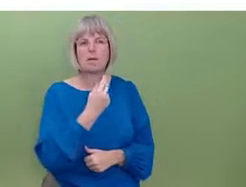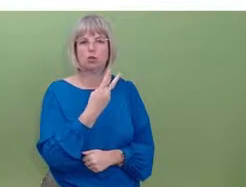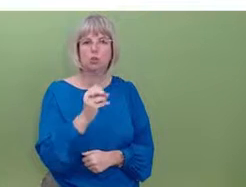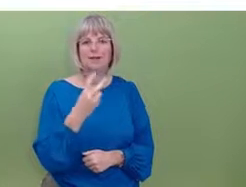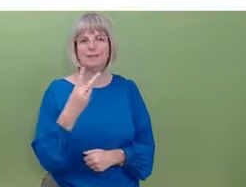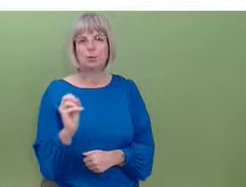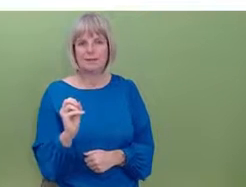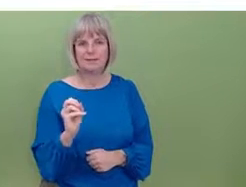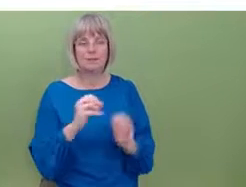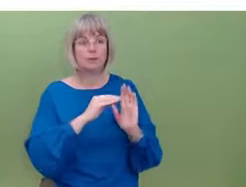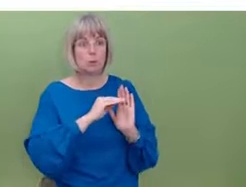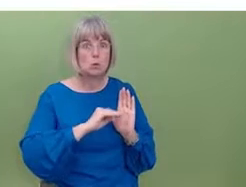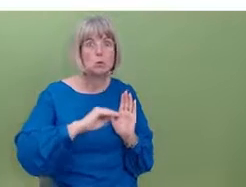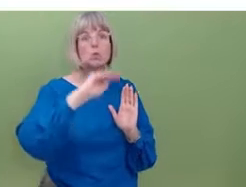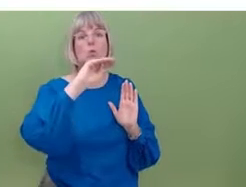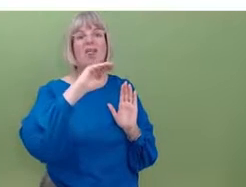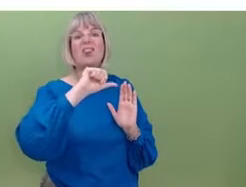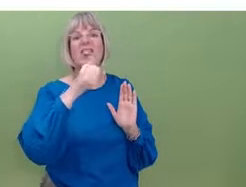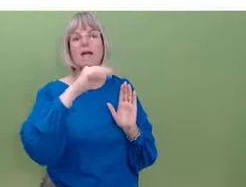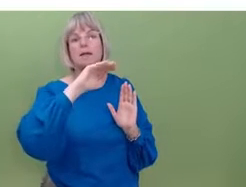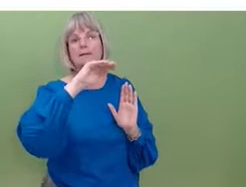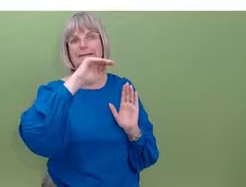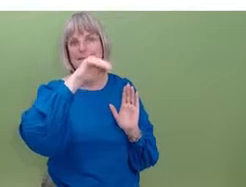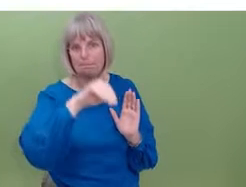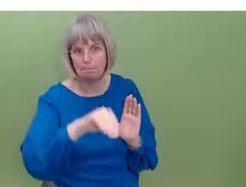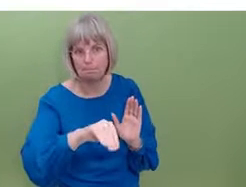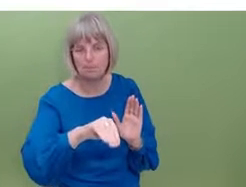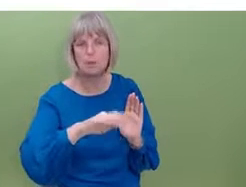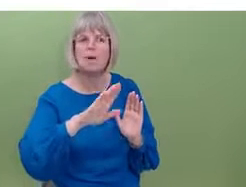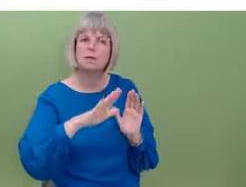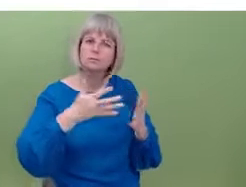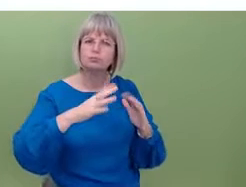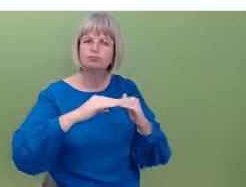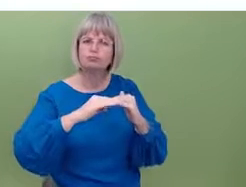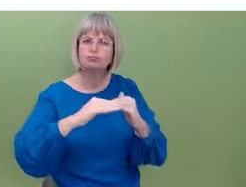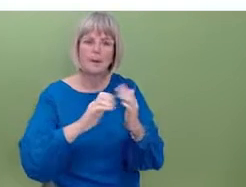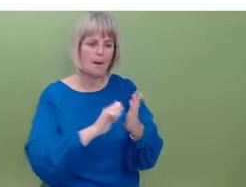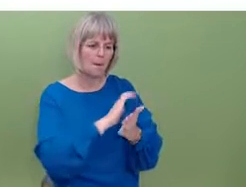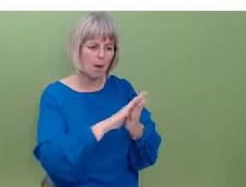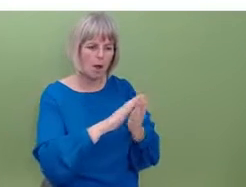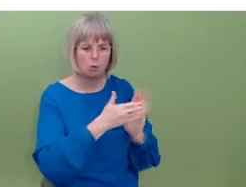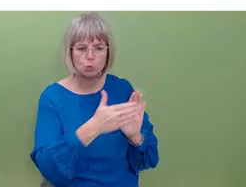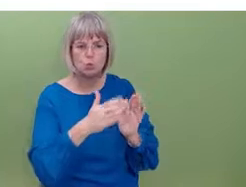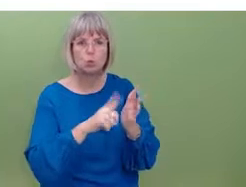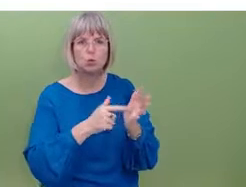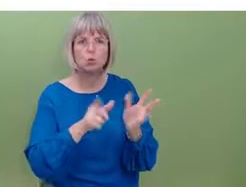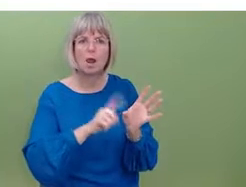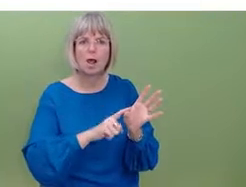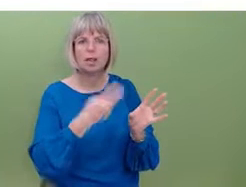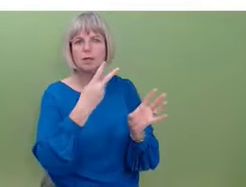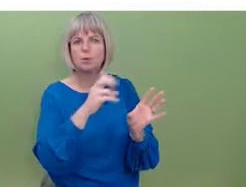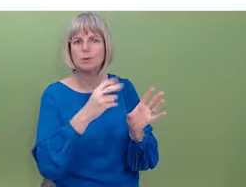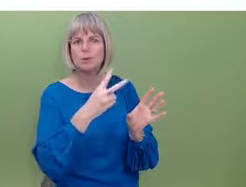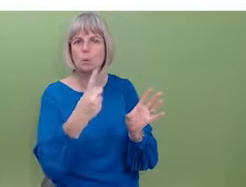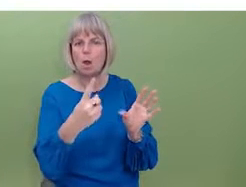dip, but it is stable between March and July 2021.